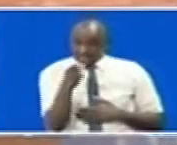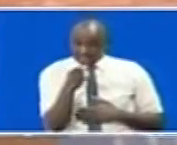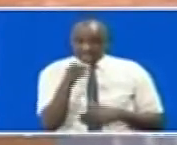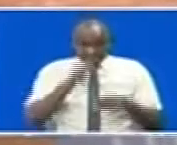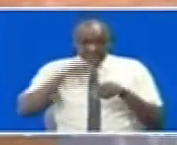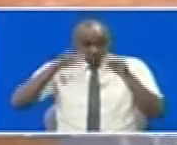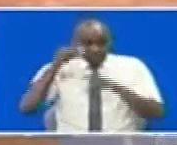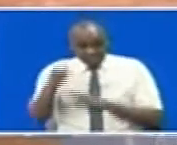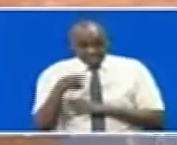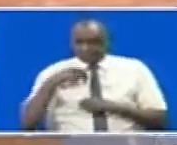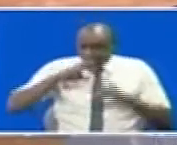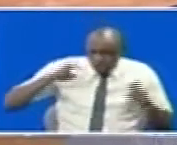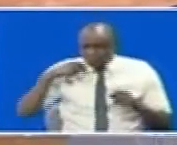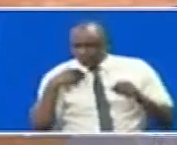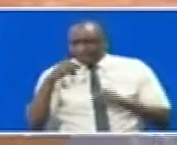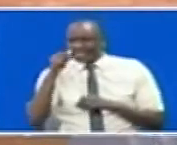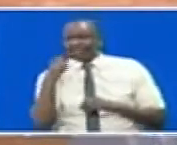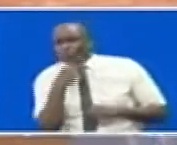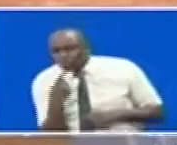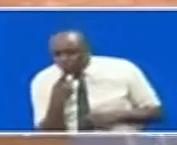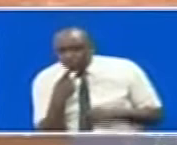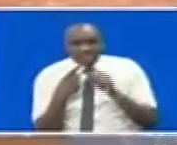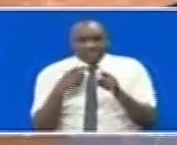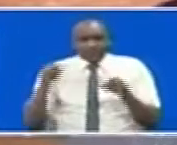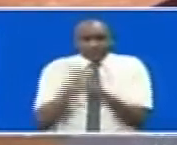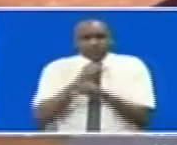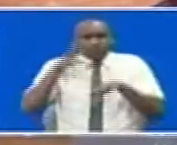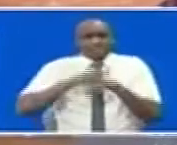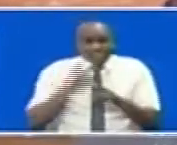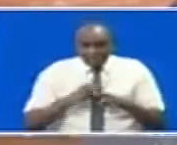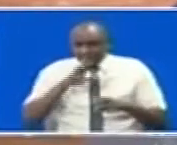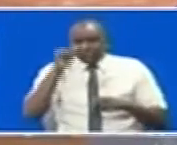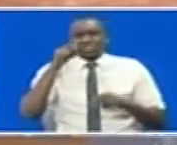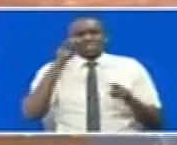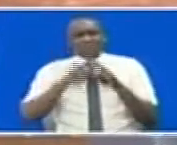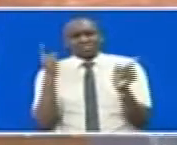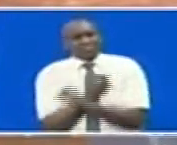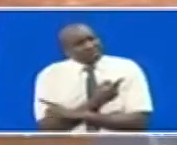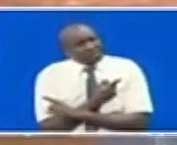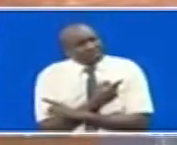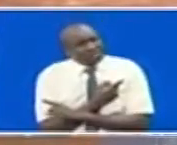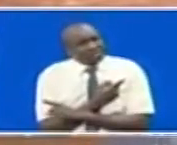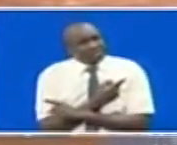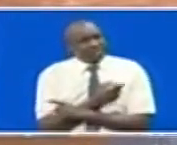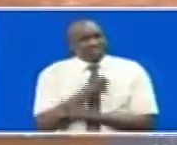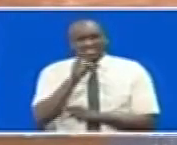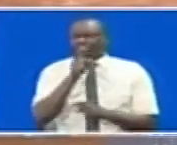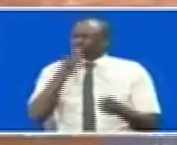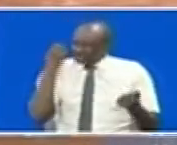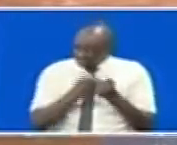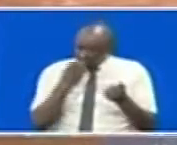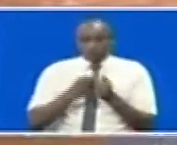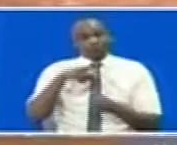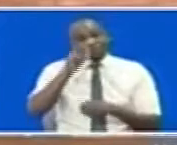to vote and they were looking for Kanini Kega, the name Kanini Kega, they couldn't get. They were only getting Mathenge, three other Mathenges, and it was very, very difficult